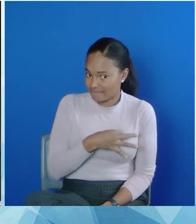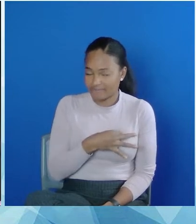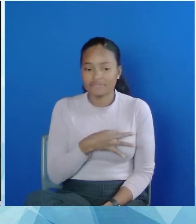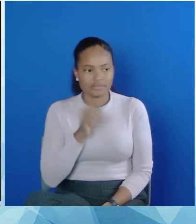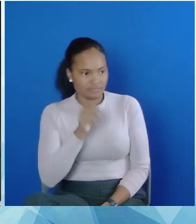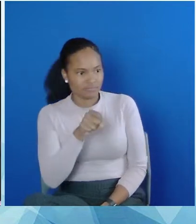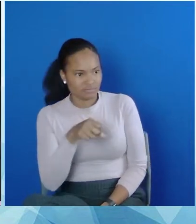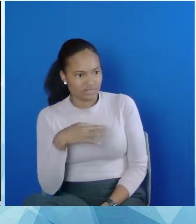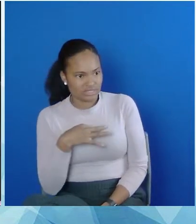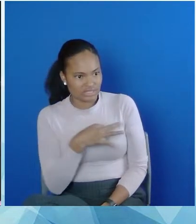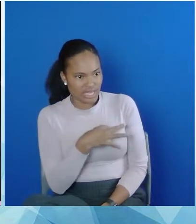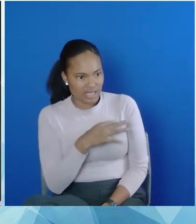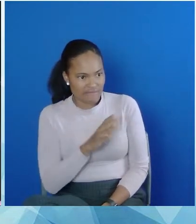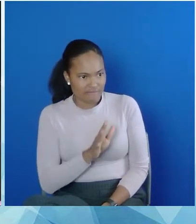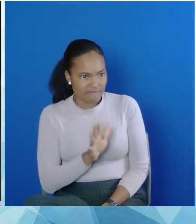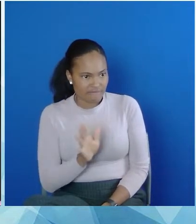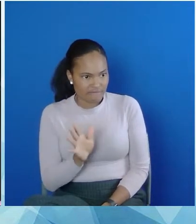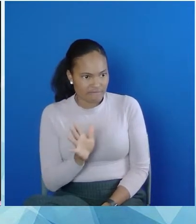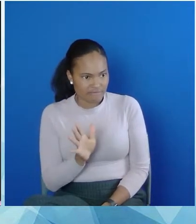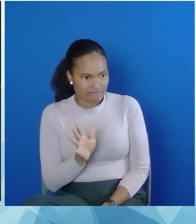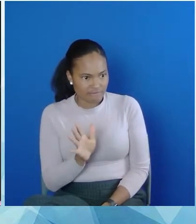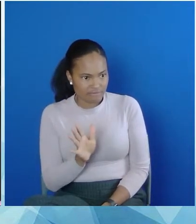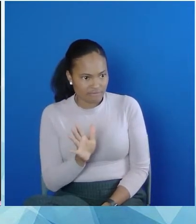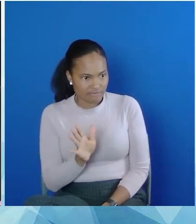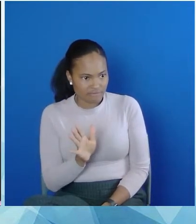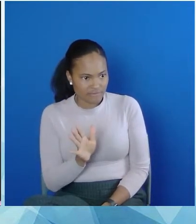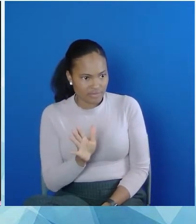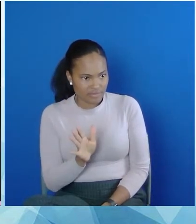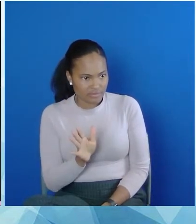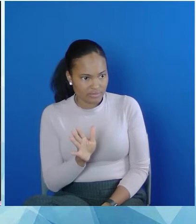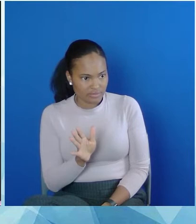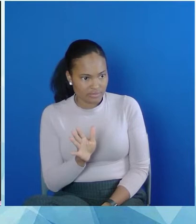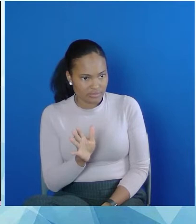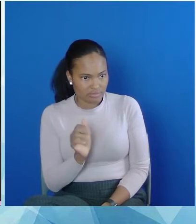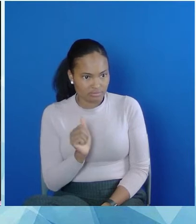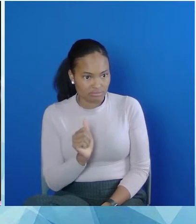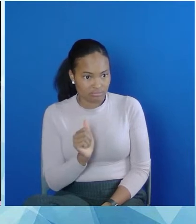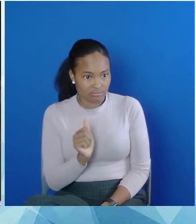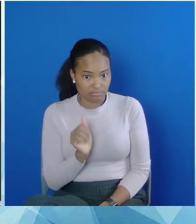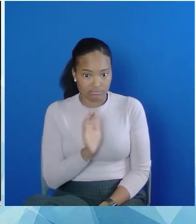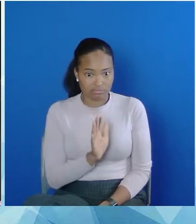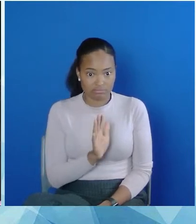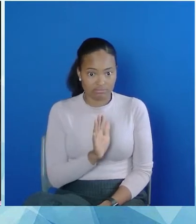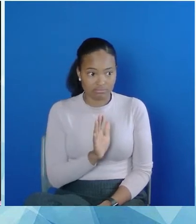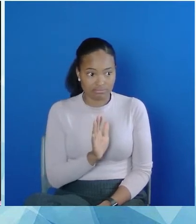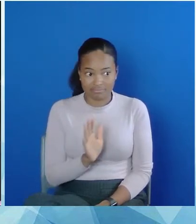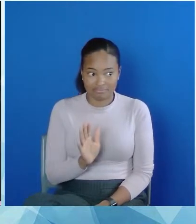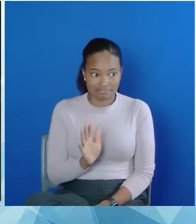for staff. Go ahead. Okay. Ask for Maria. Okay, right.